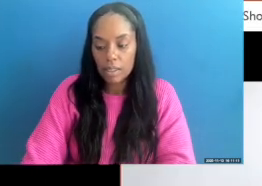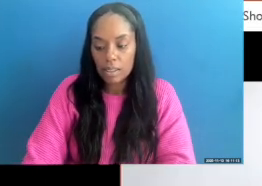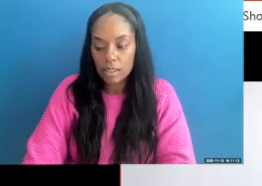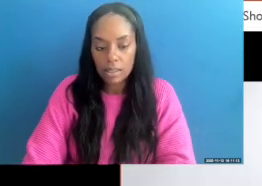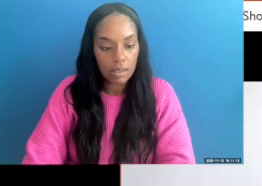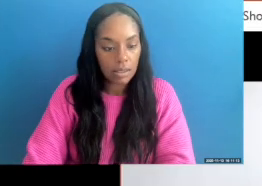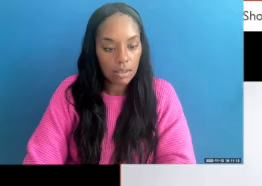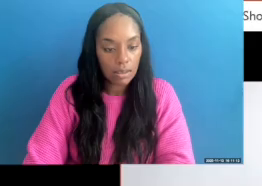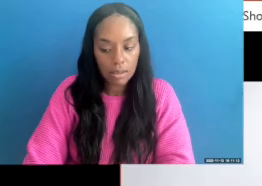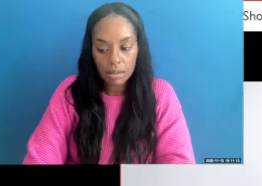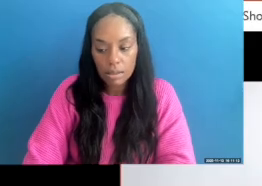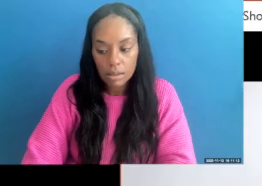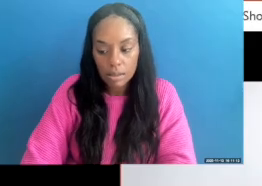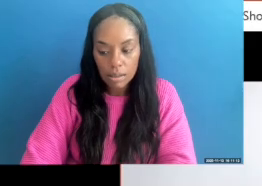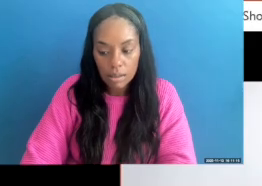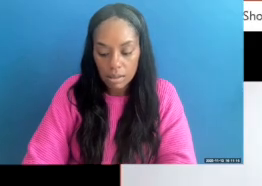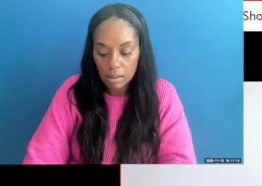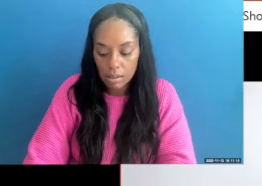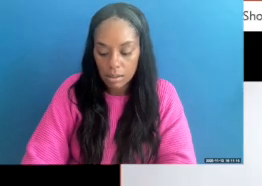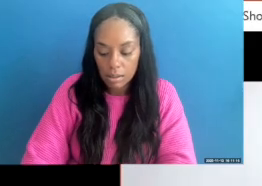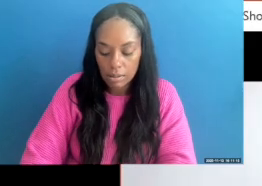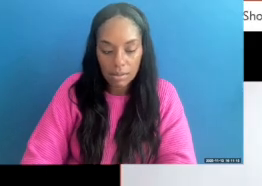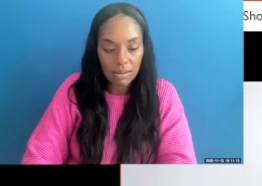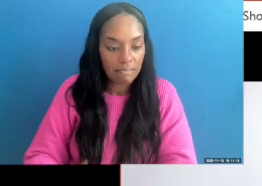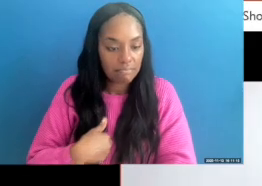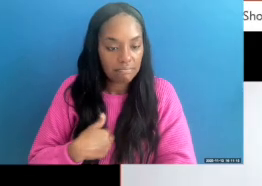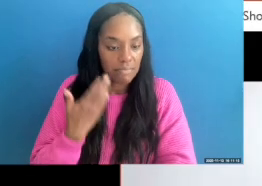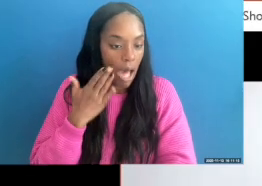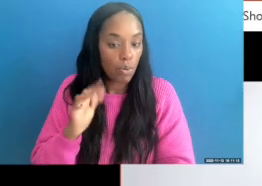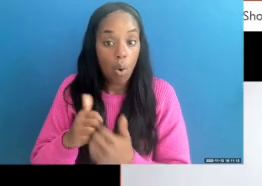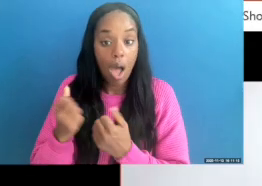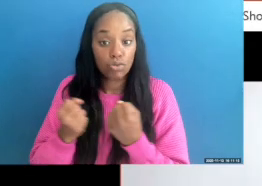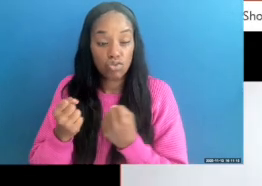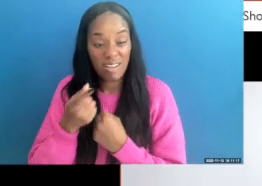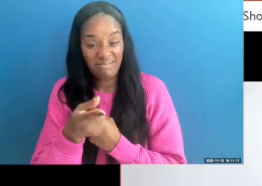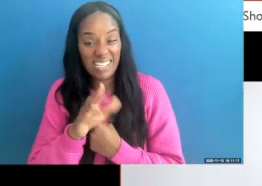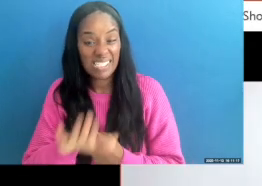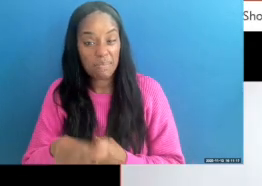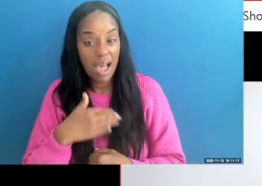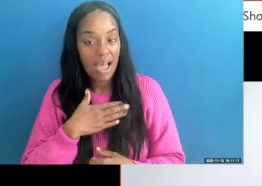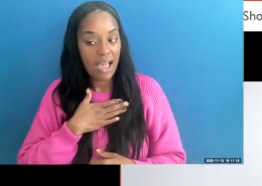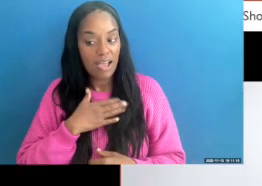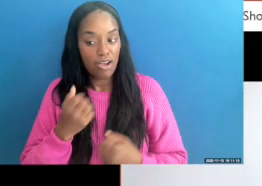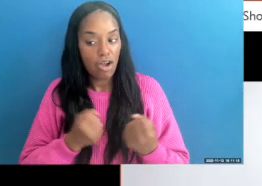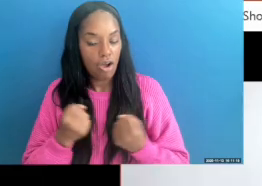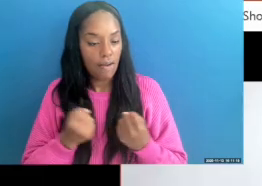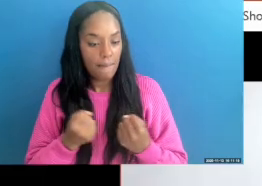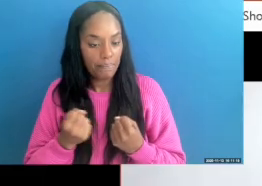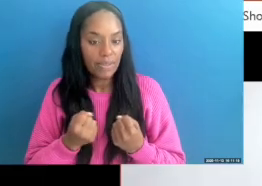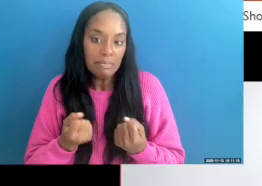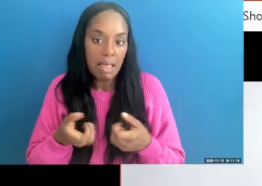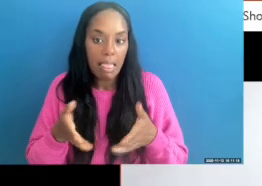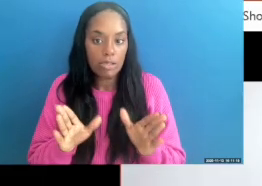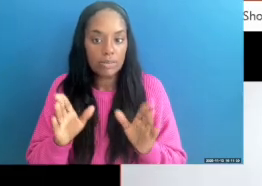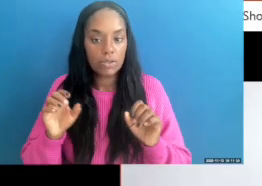later. I don't know how to drive. Basically, that's my car, you know. It allows me to do my